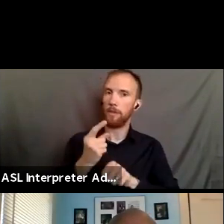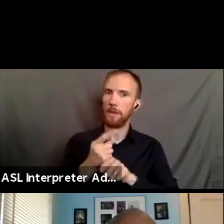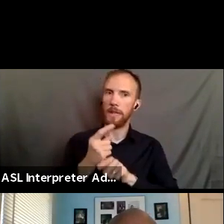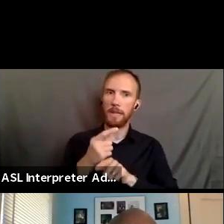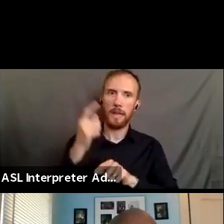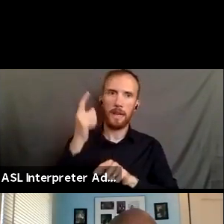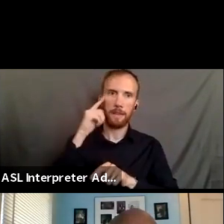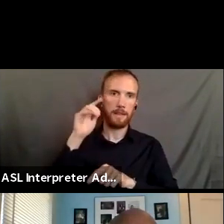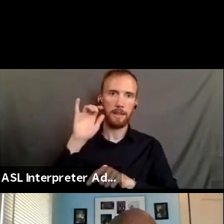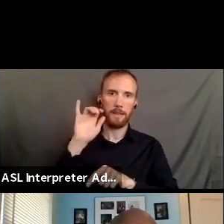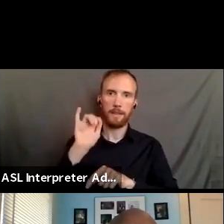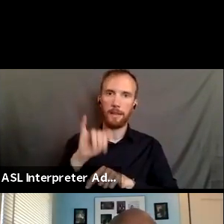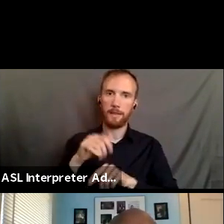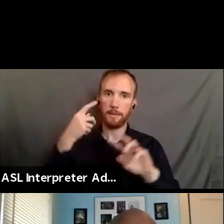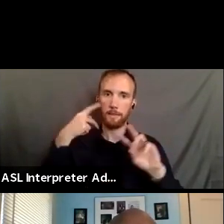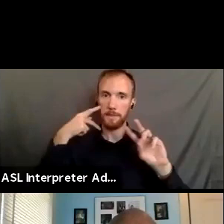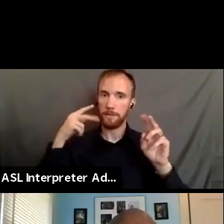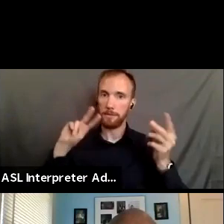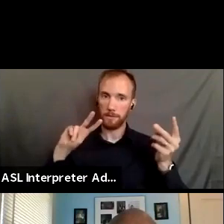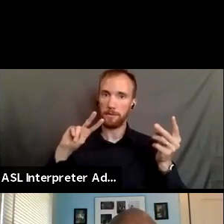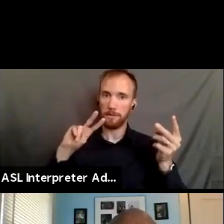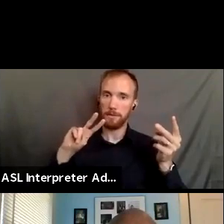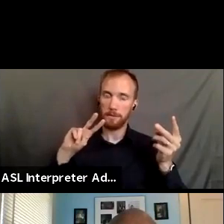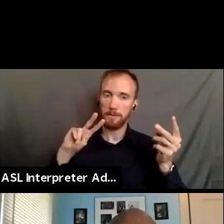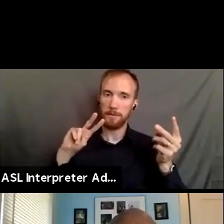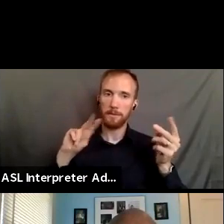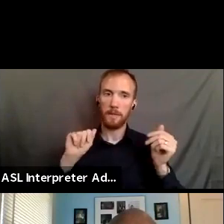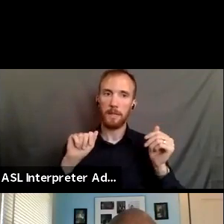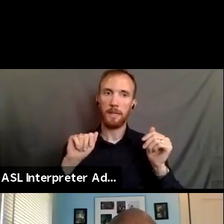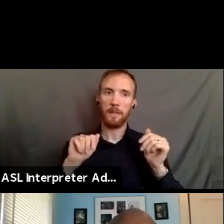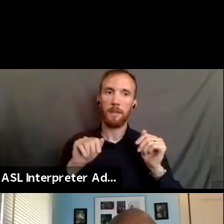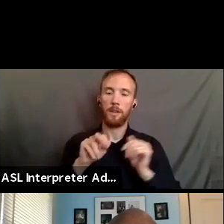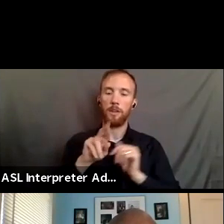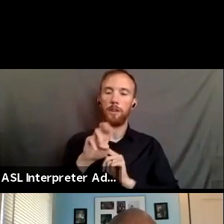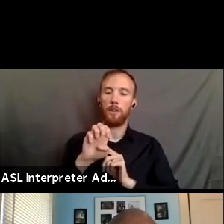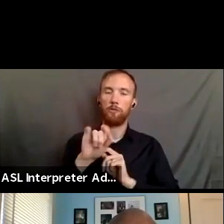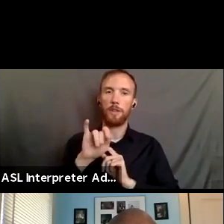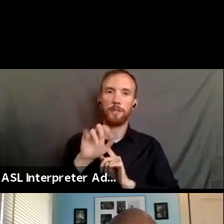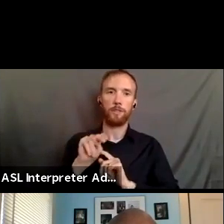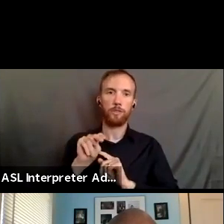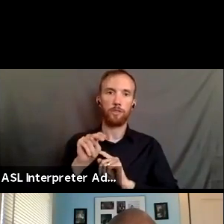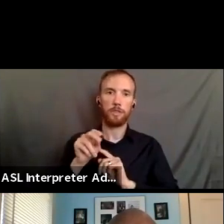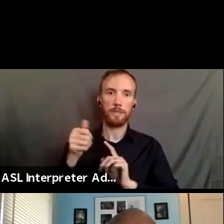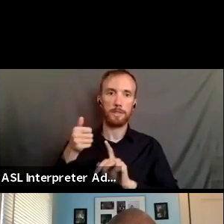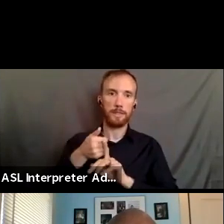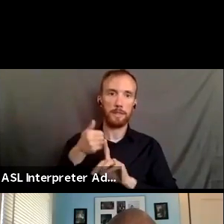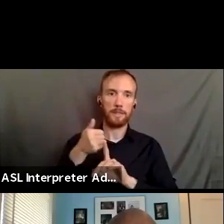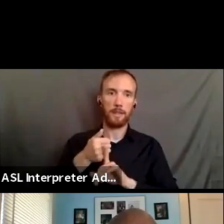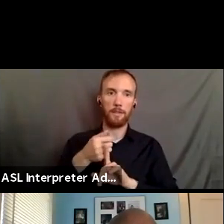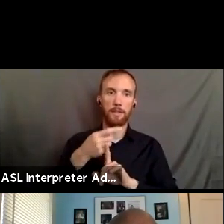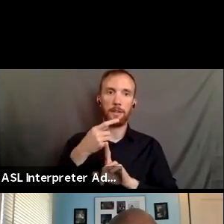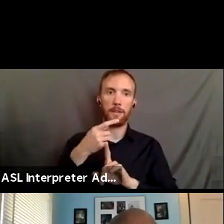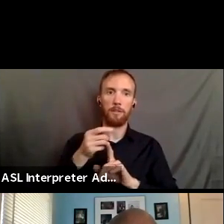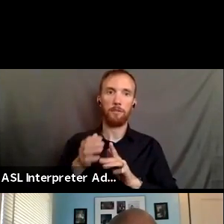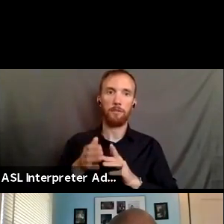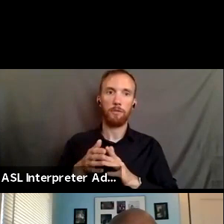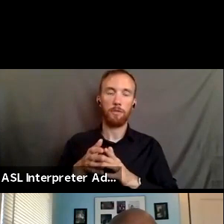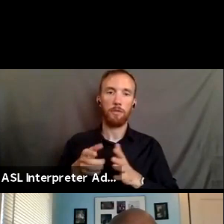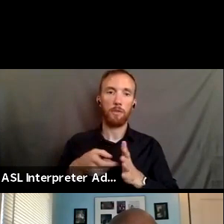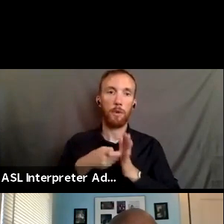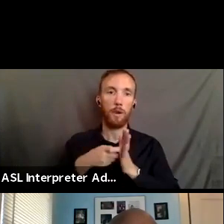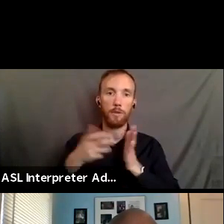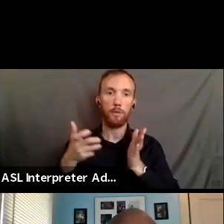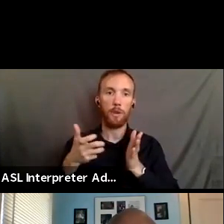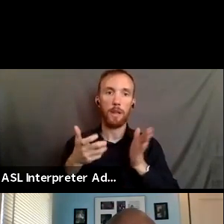reading it the resolution calls for the provision of a plan a